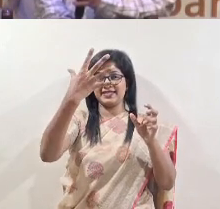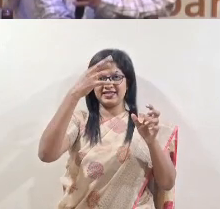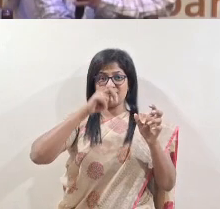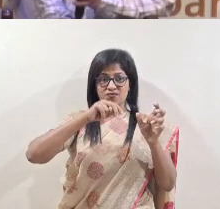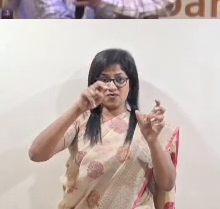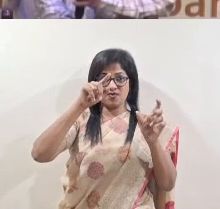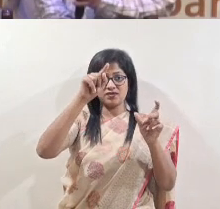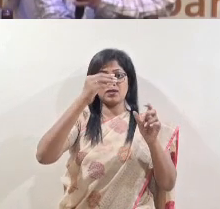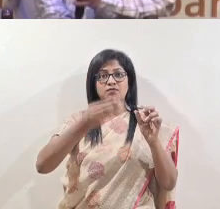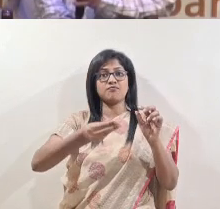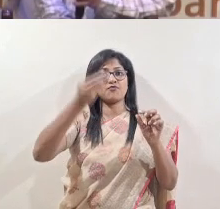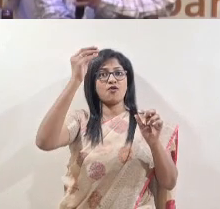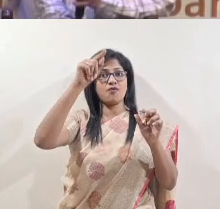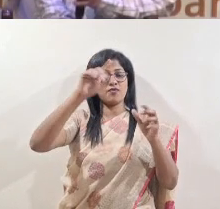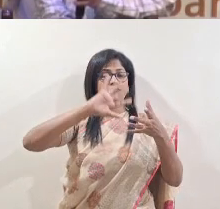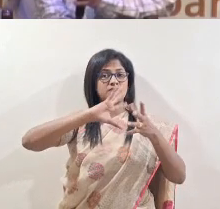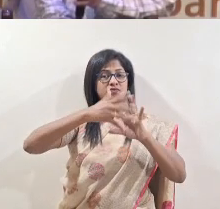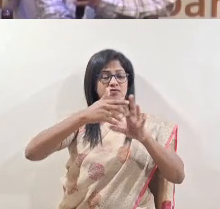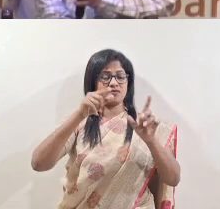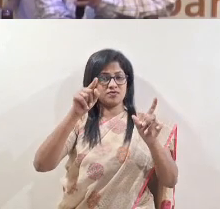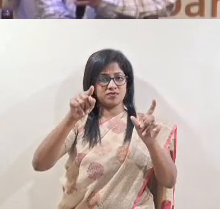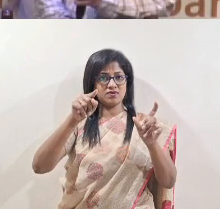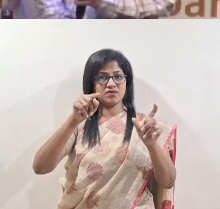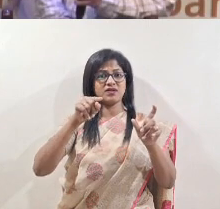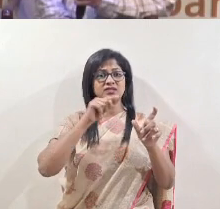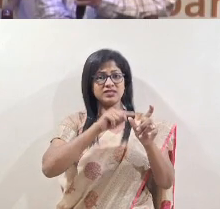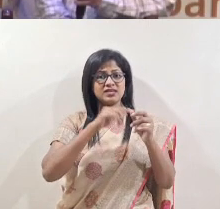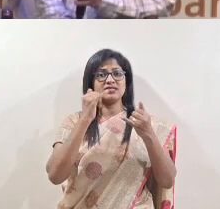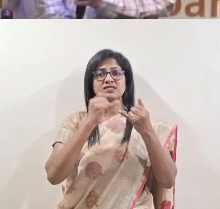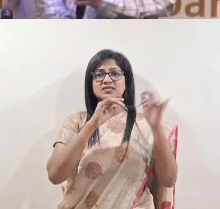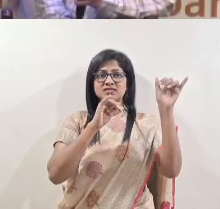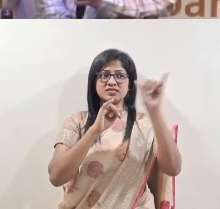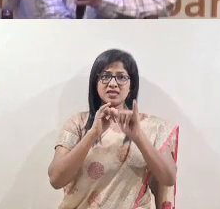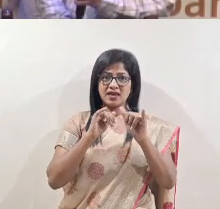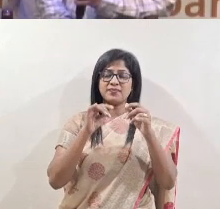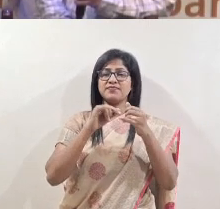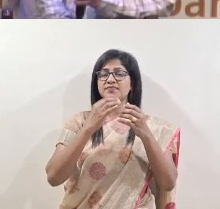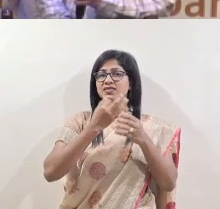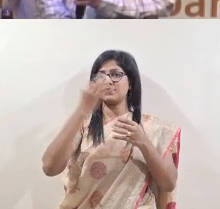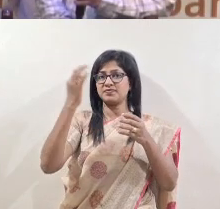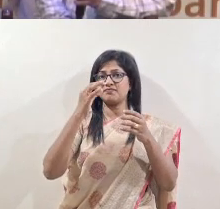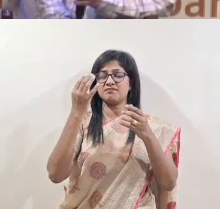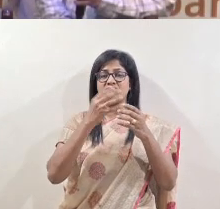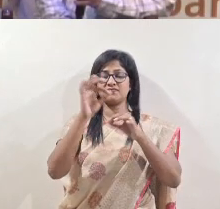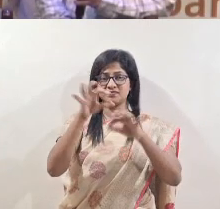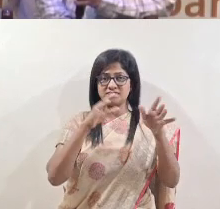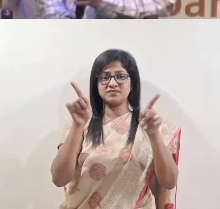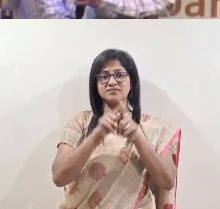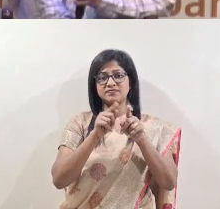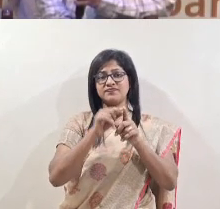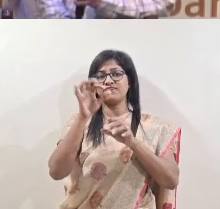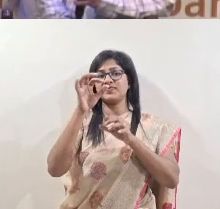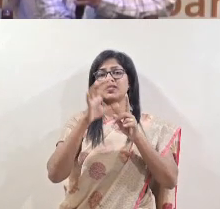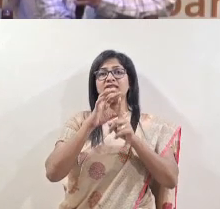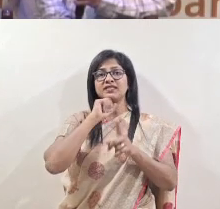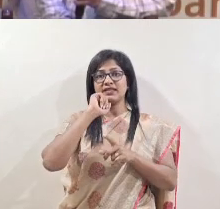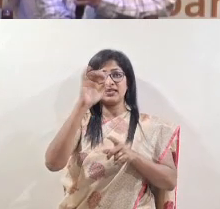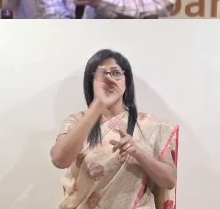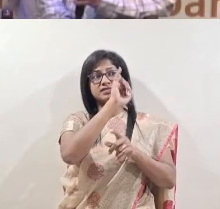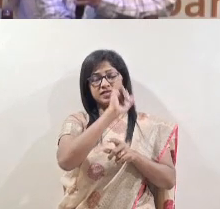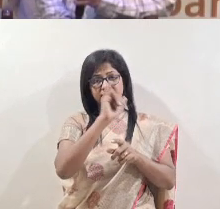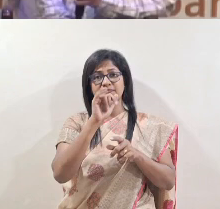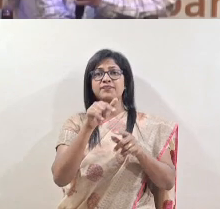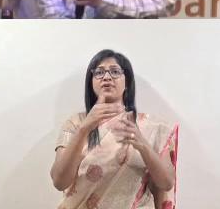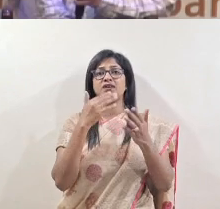that also gets extended accordingly. So these sort of facilities, especially in cities like Delhi, we can very well go in for such sort of facilities